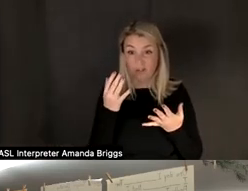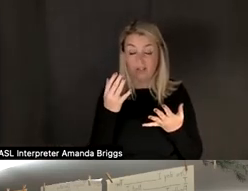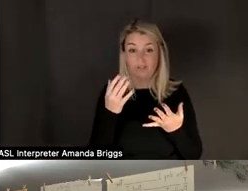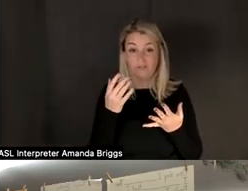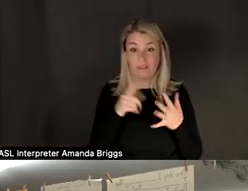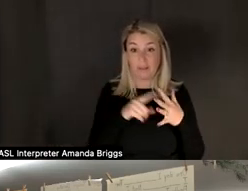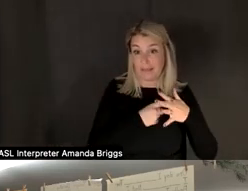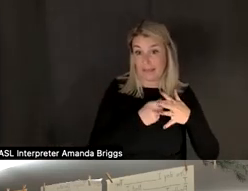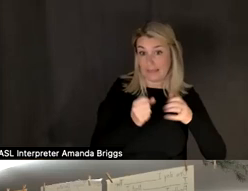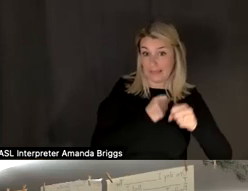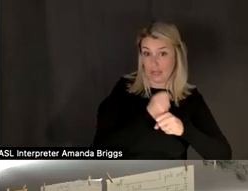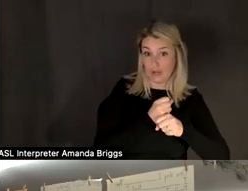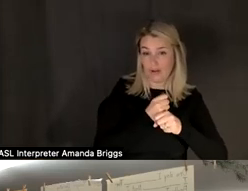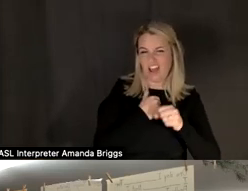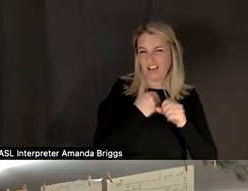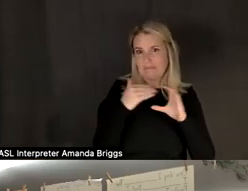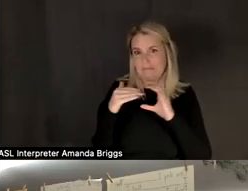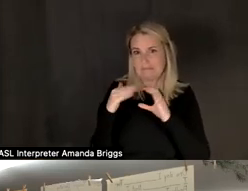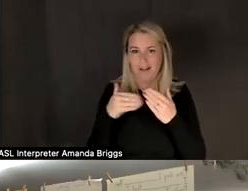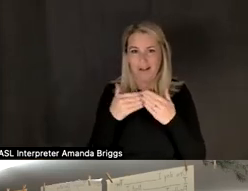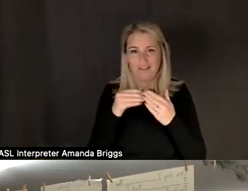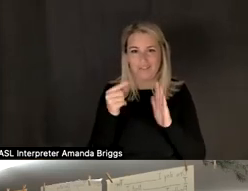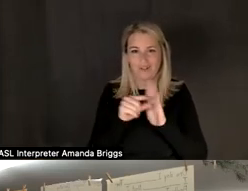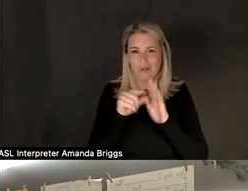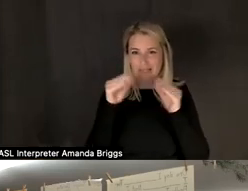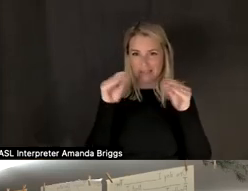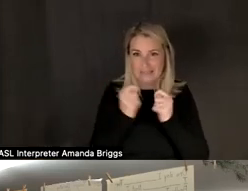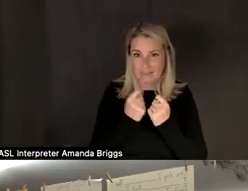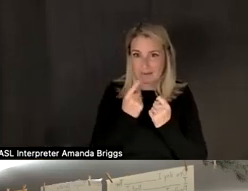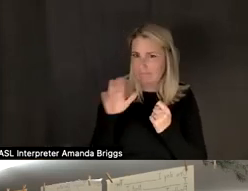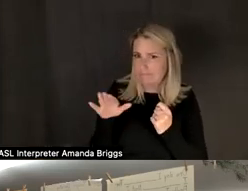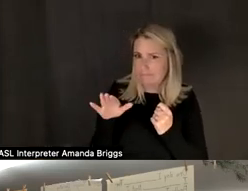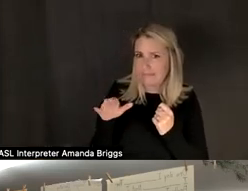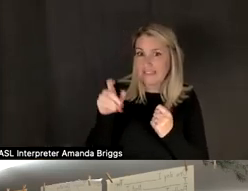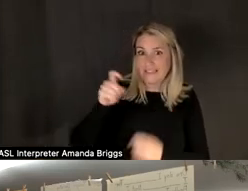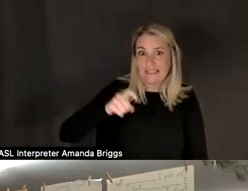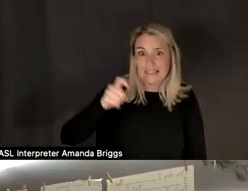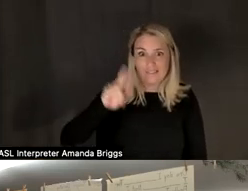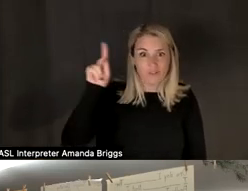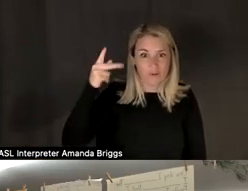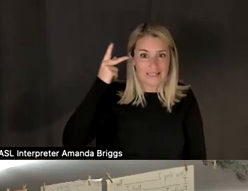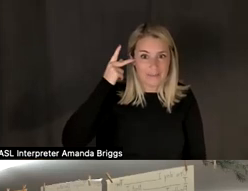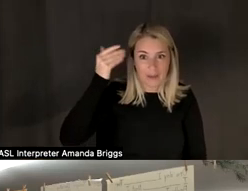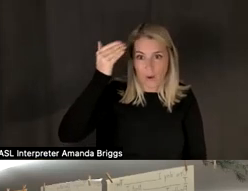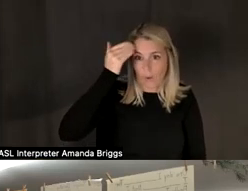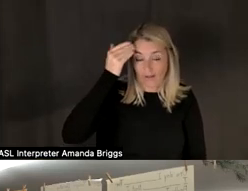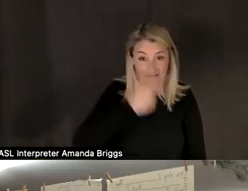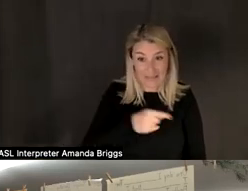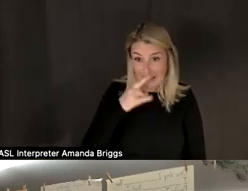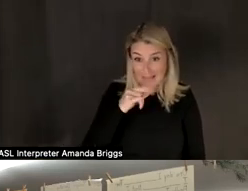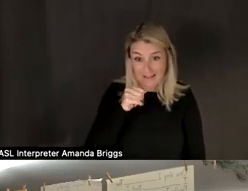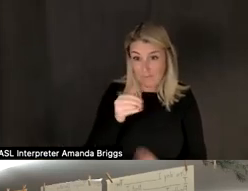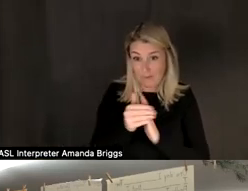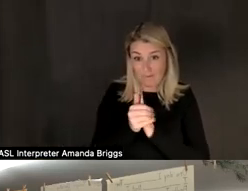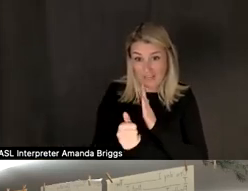grade team and I said, hey, we have a big need in phonemic awareness. Like the kids are not proficient in this, so we need to be focusing on